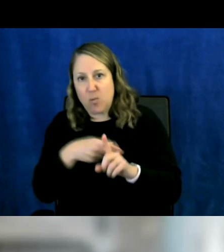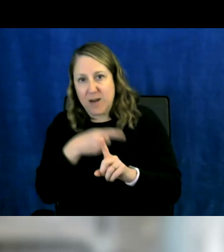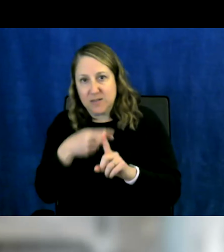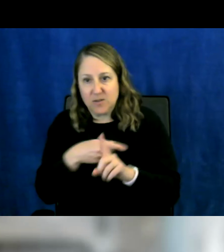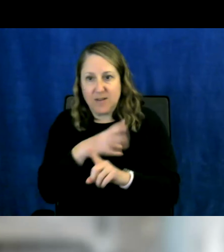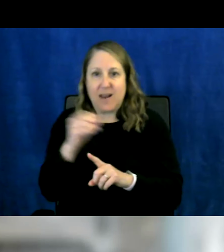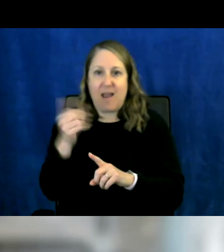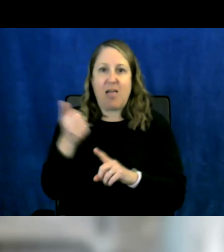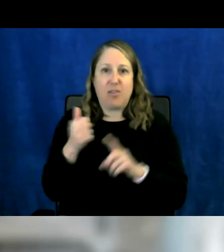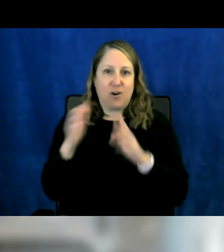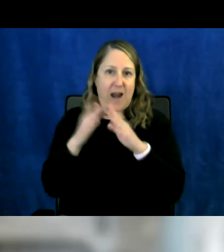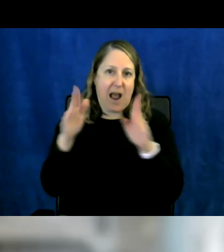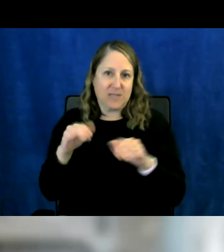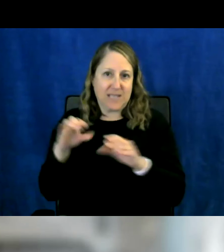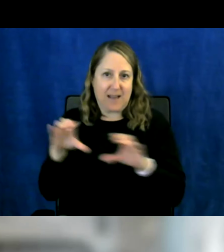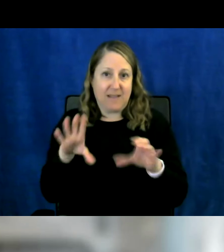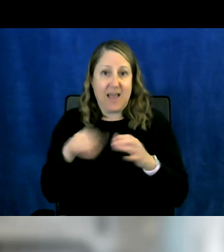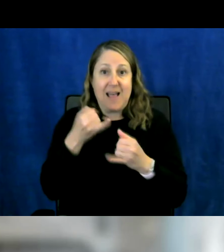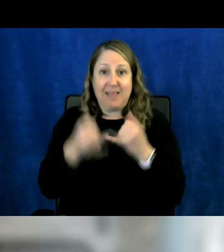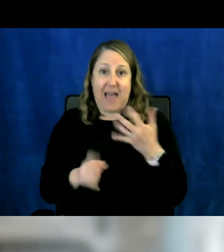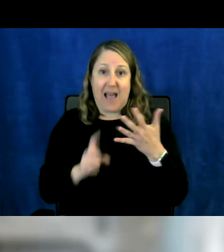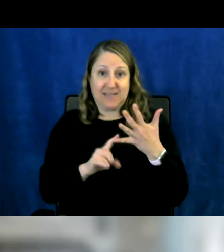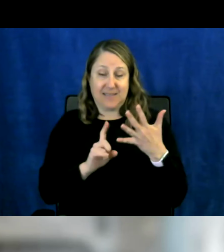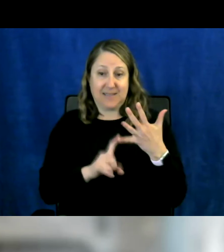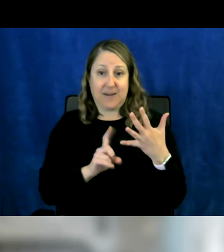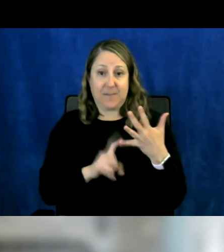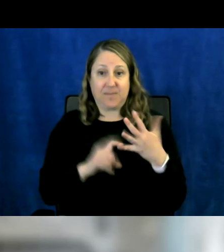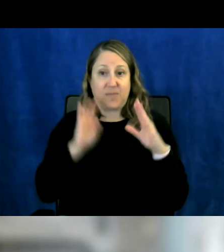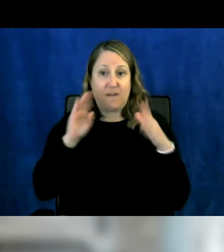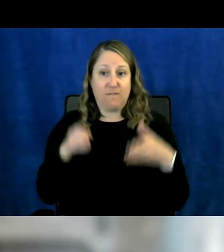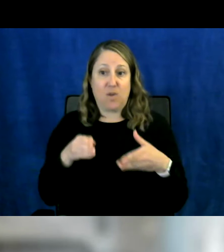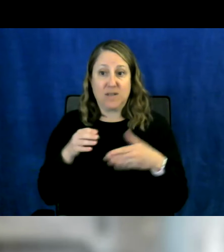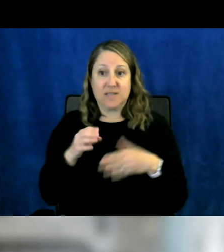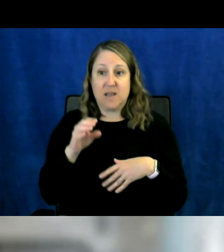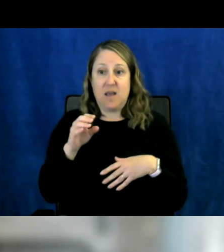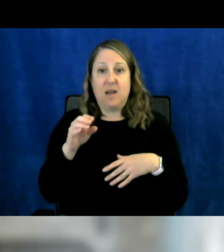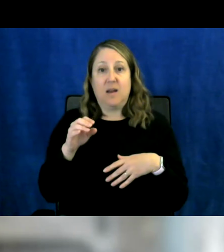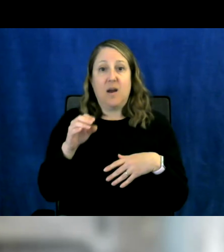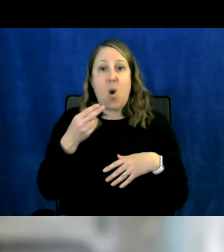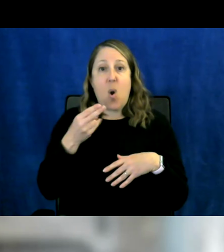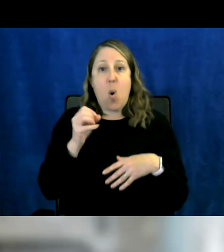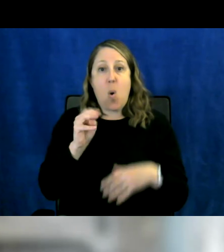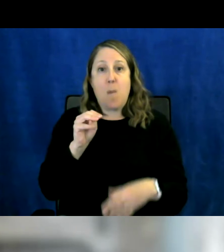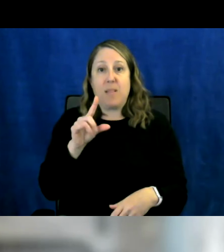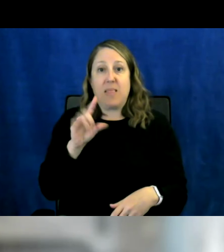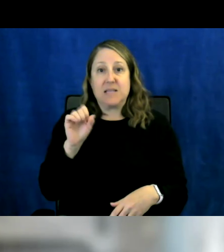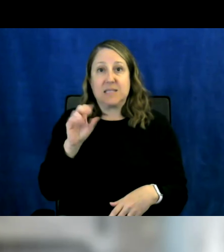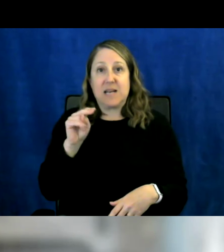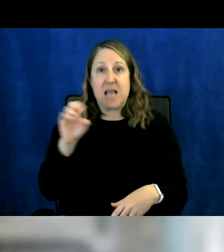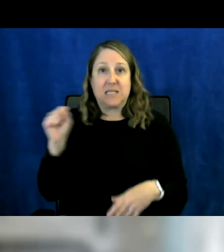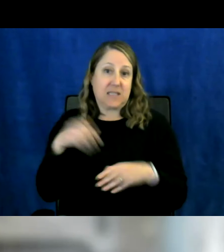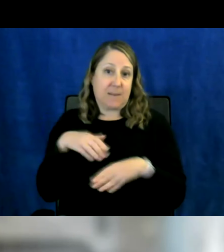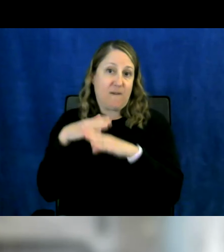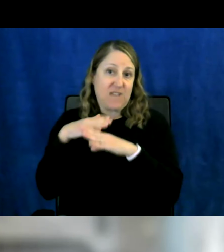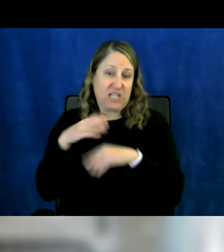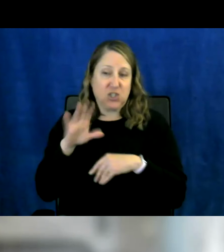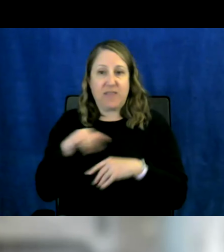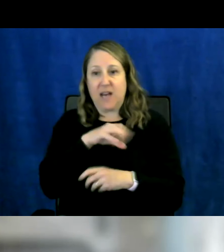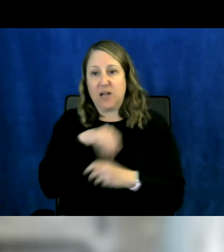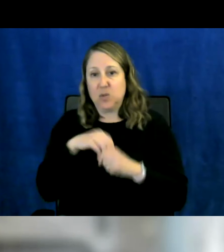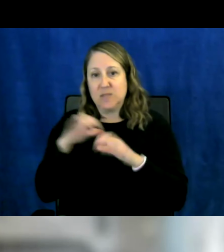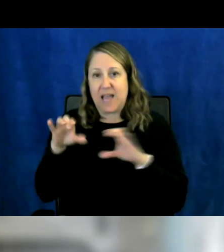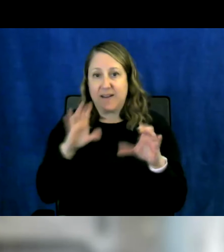activities. And lastly, action area 5 focuses on homelessness prevention. This action area includes activities focused